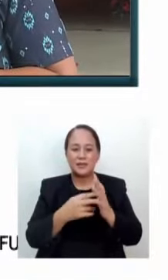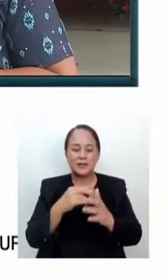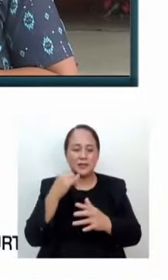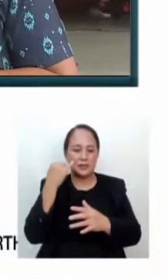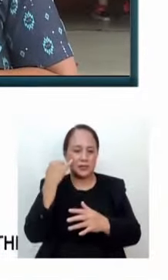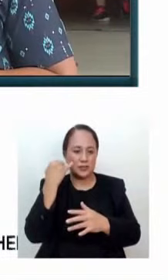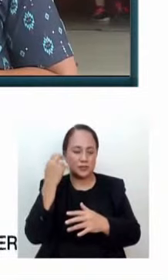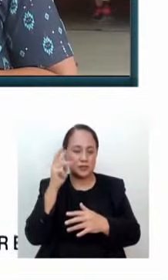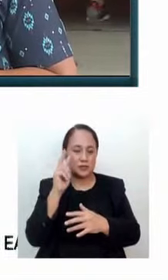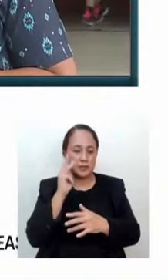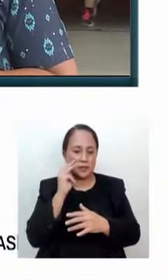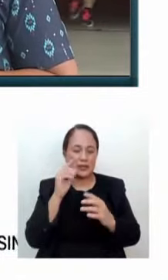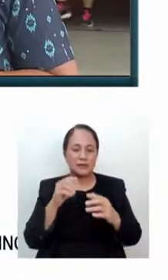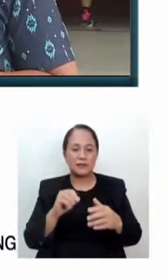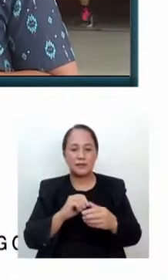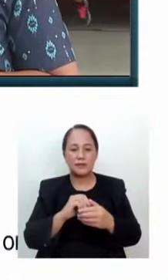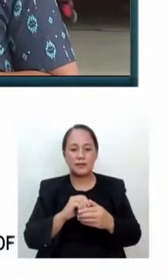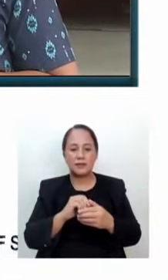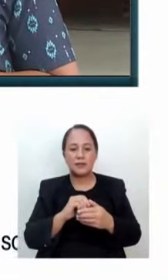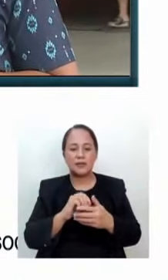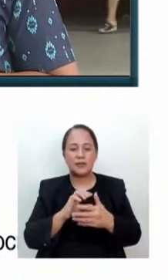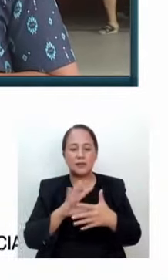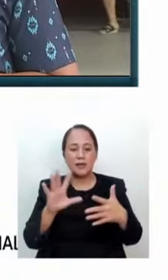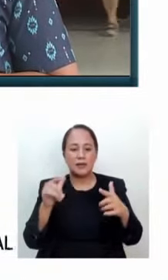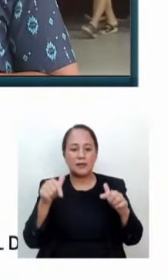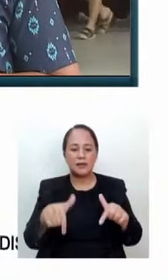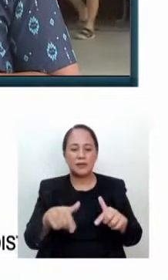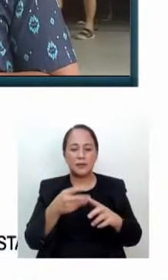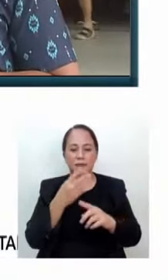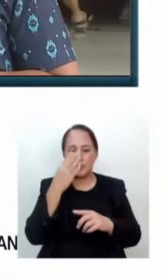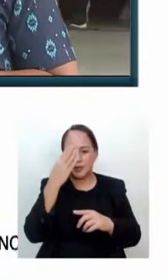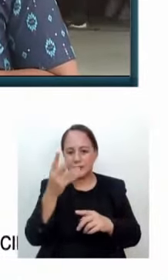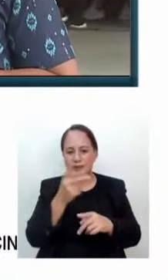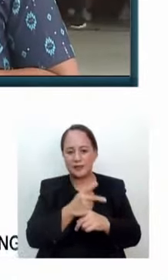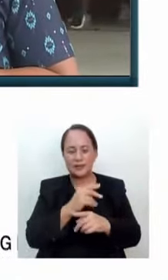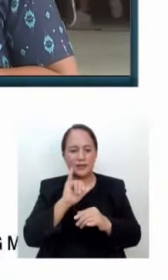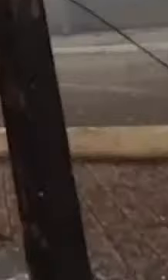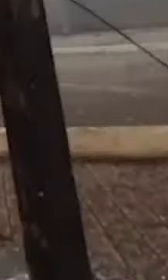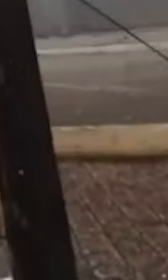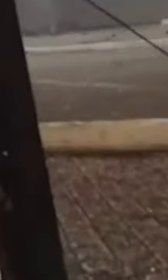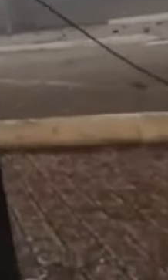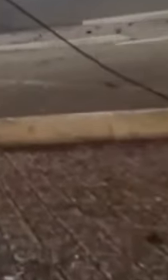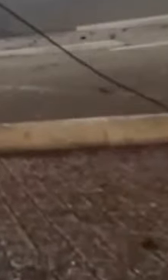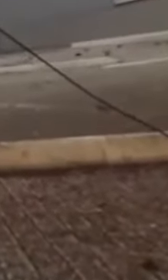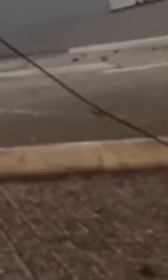us live from Bulacan. Jervis, thanks. Take care and keep safe.